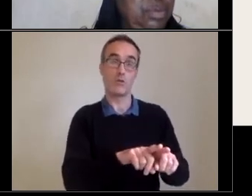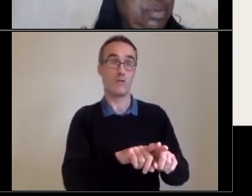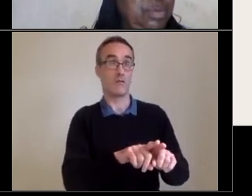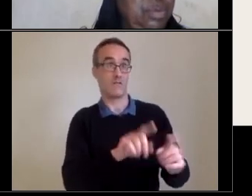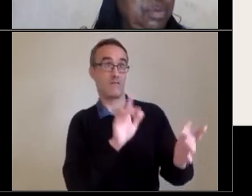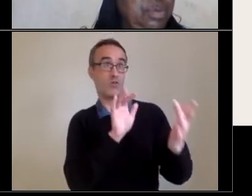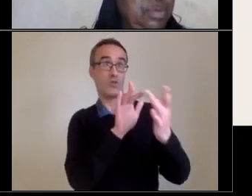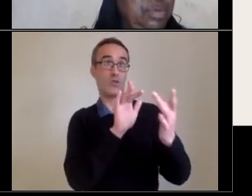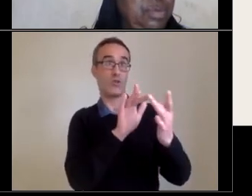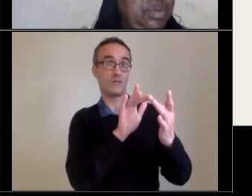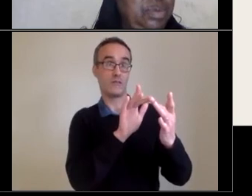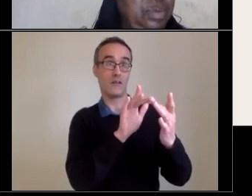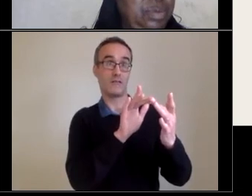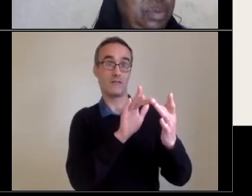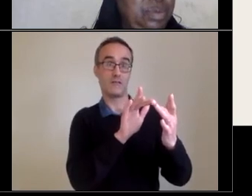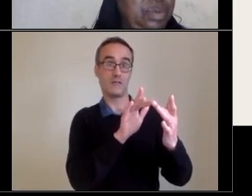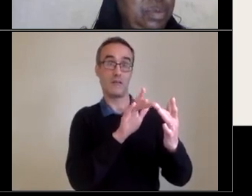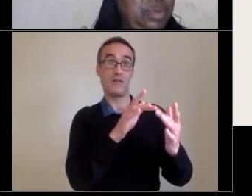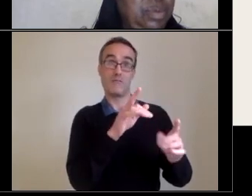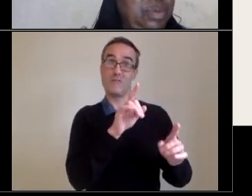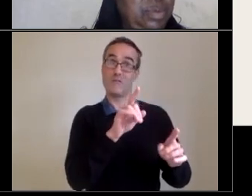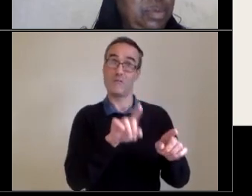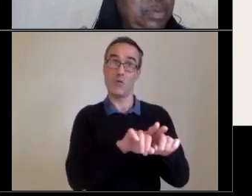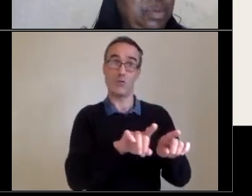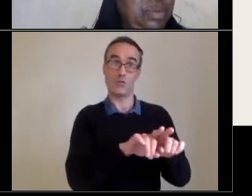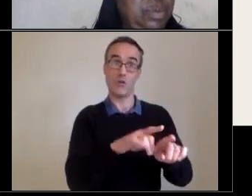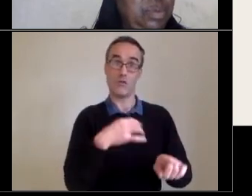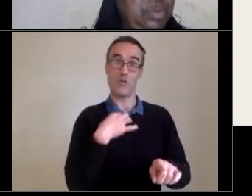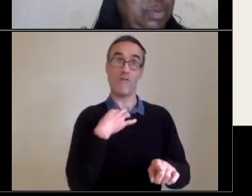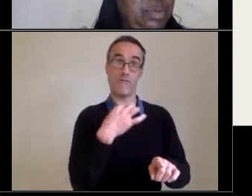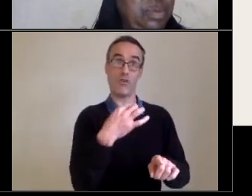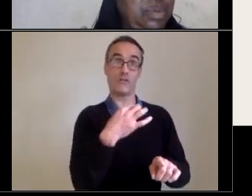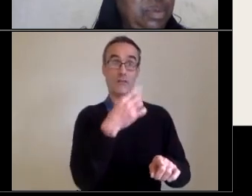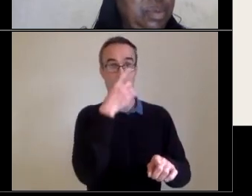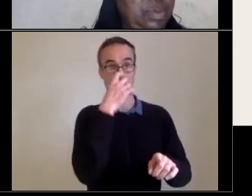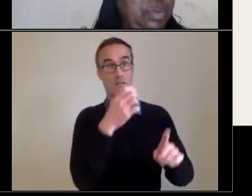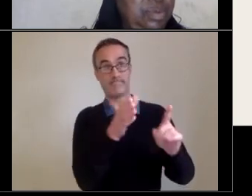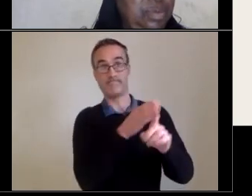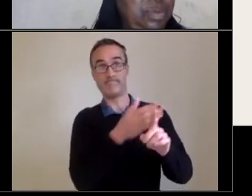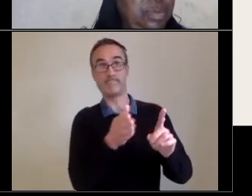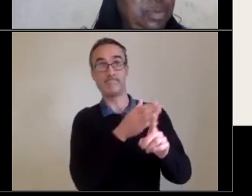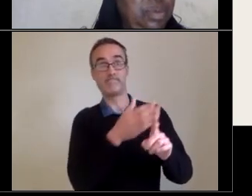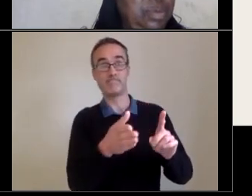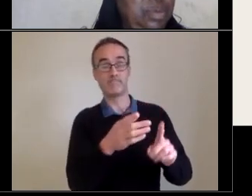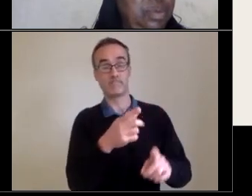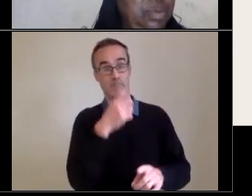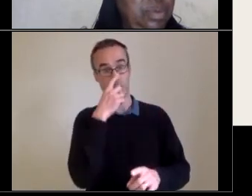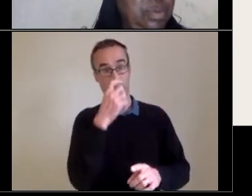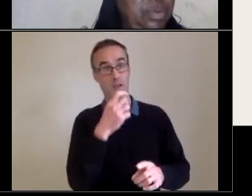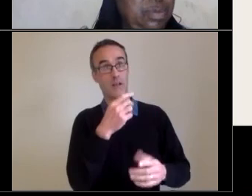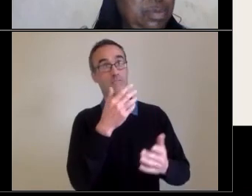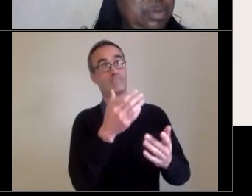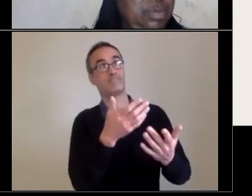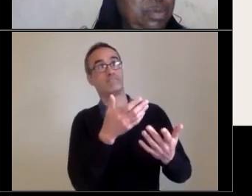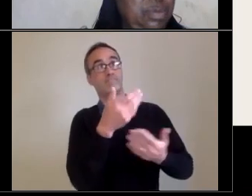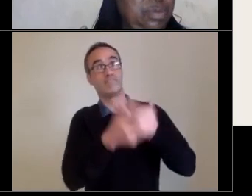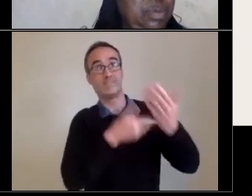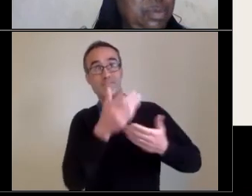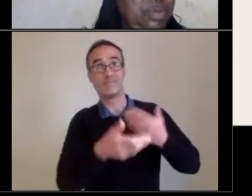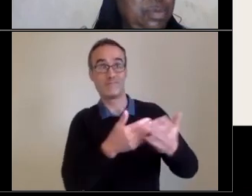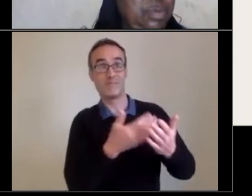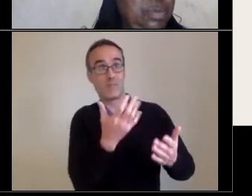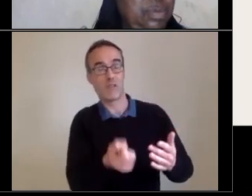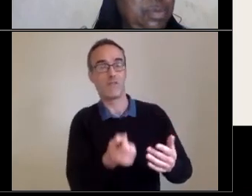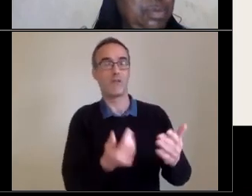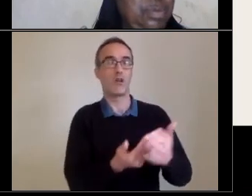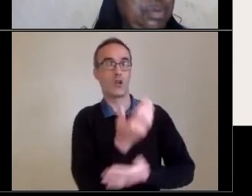volunteering and to be able to speak to those points and to be able to bring new ideas will be increasingly valued in organizations.